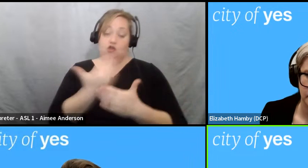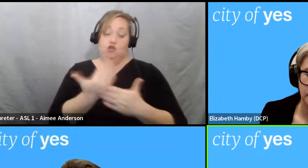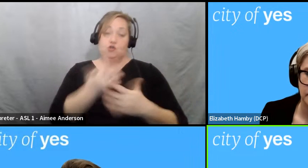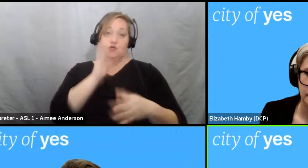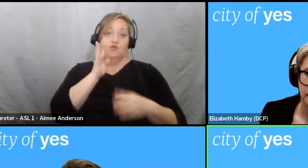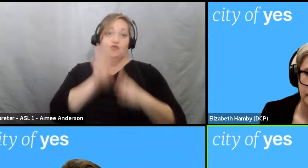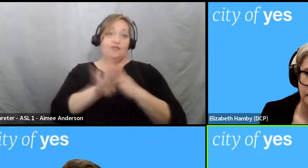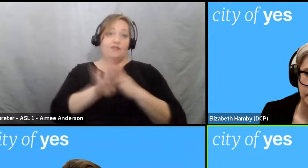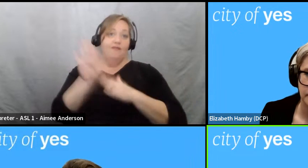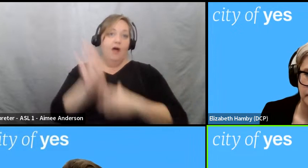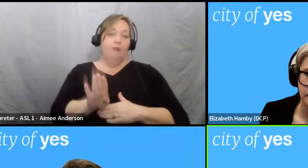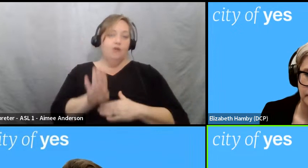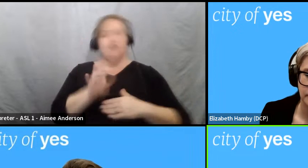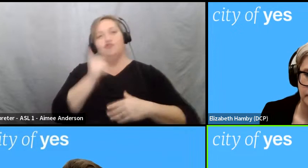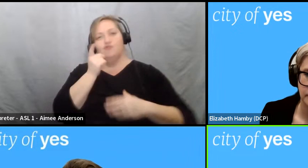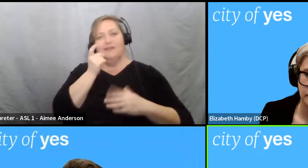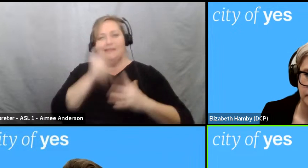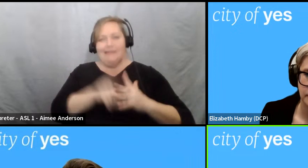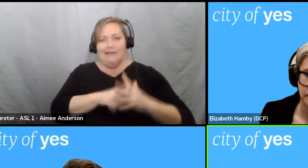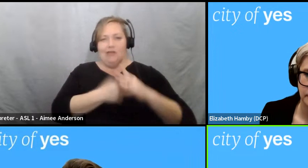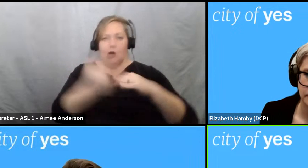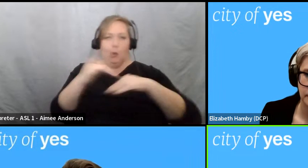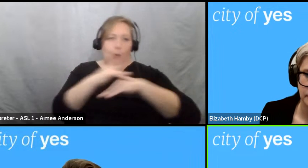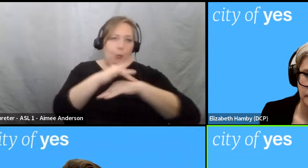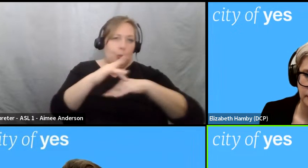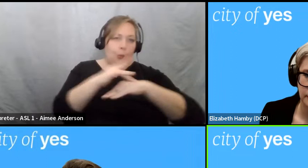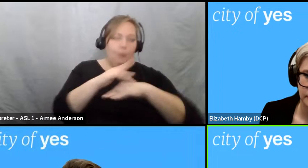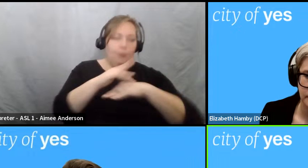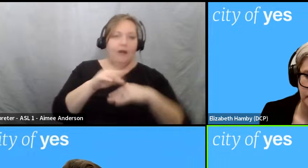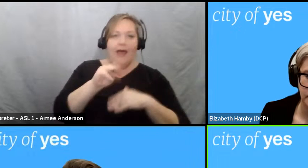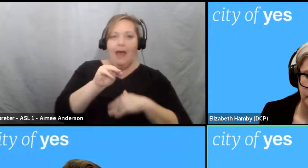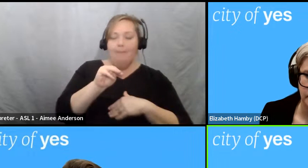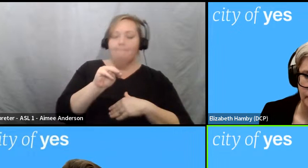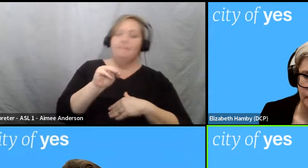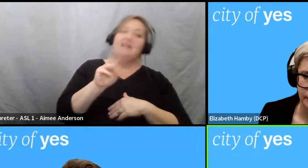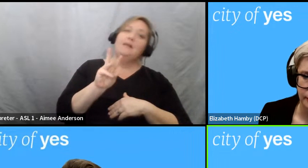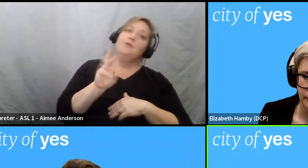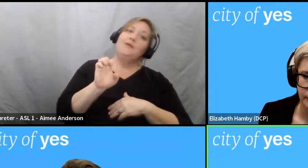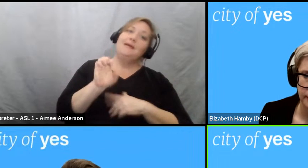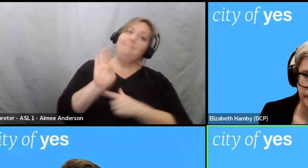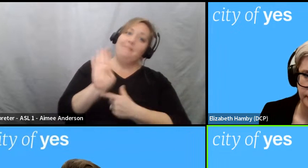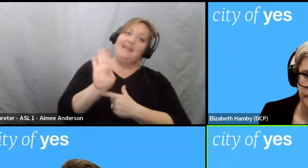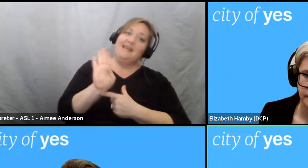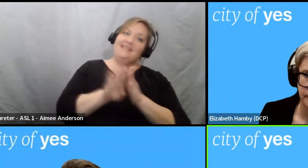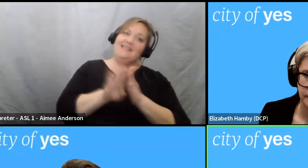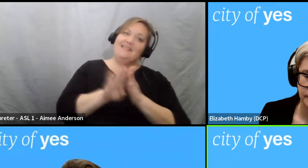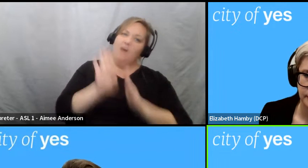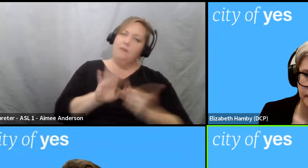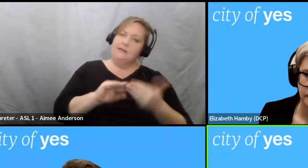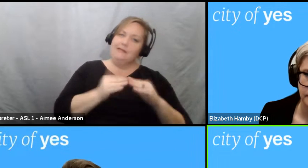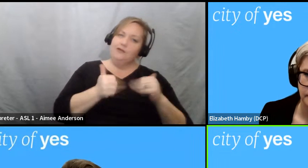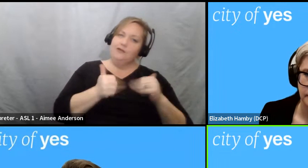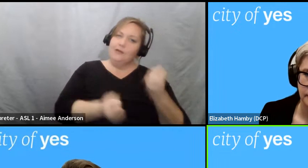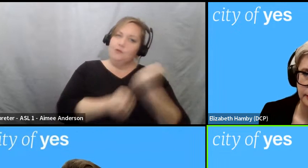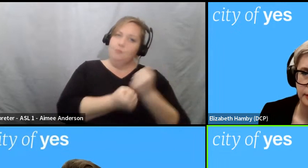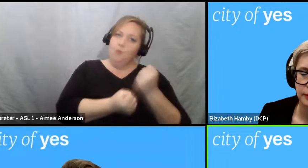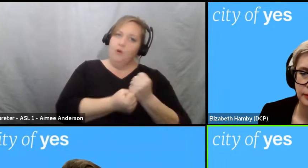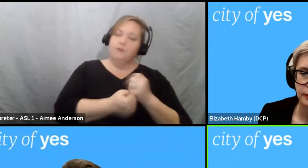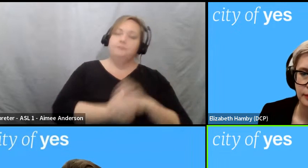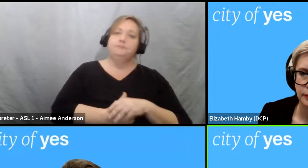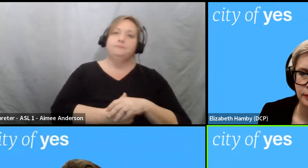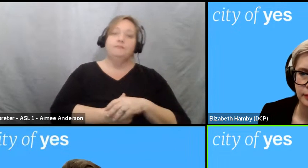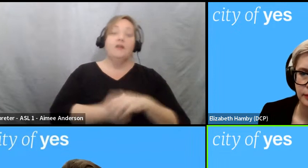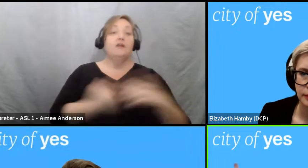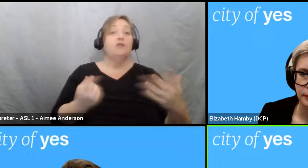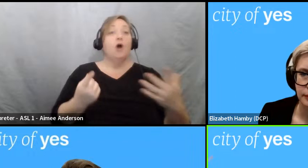getting started, for the MWBE developers that the city tries to support in other ways as well. So